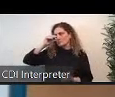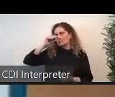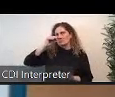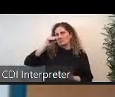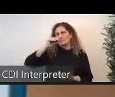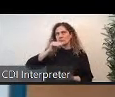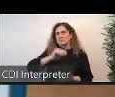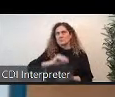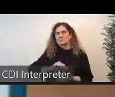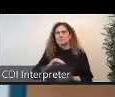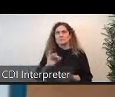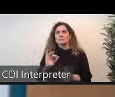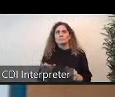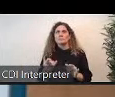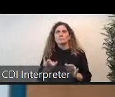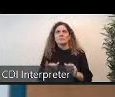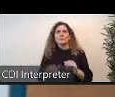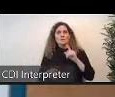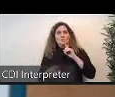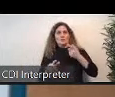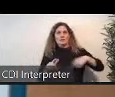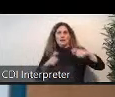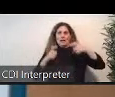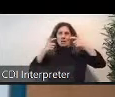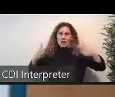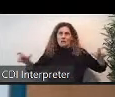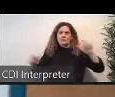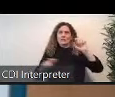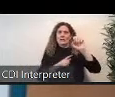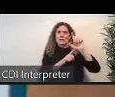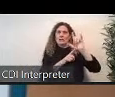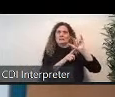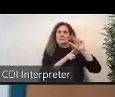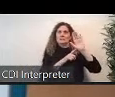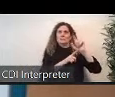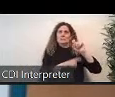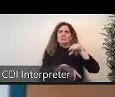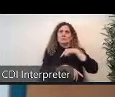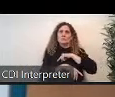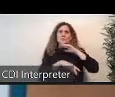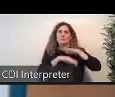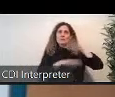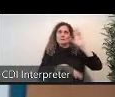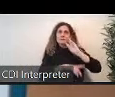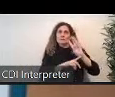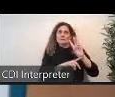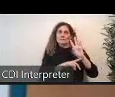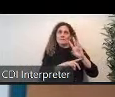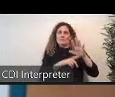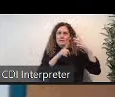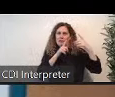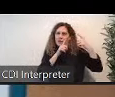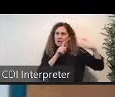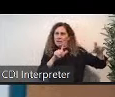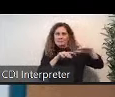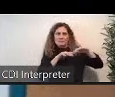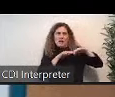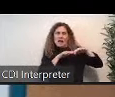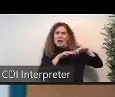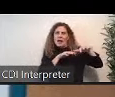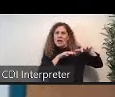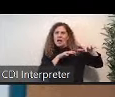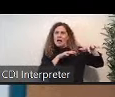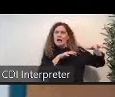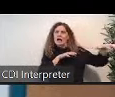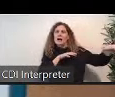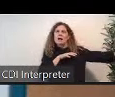group right now are our seniors, 65 plus. The data continues to show that